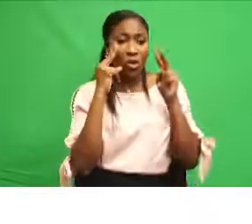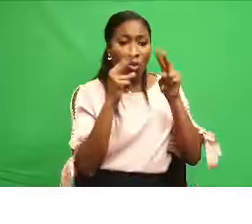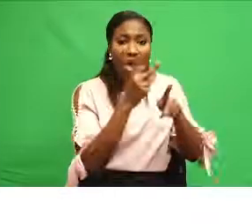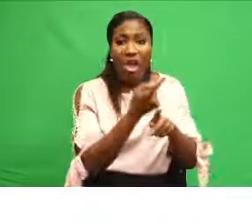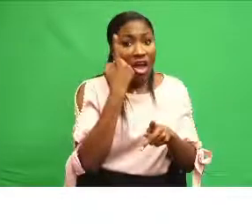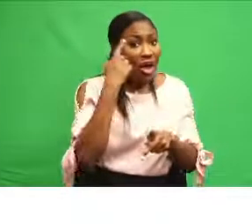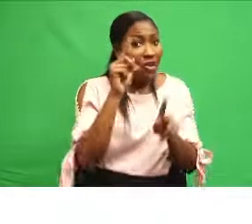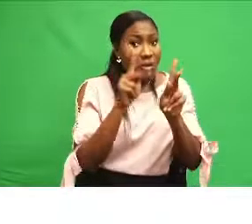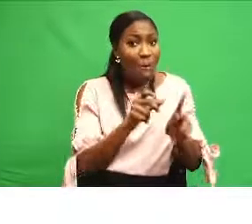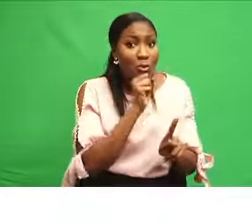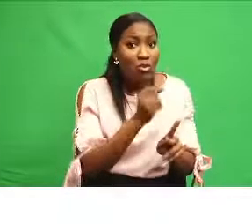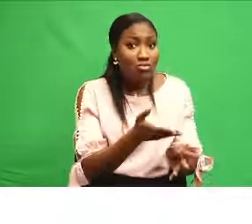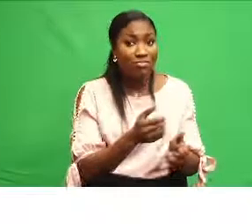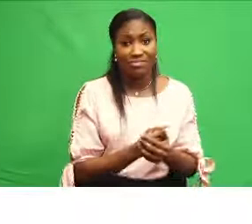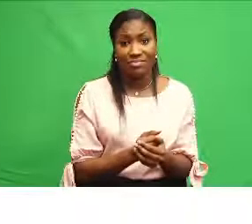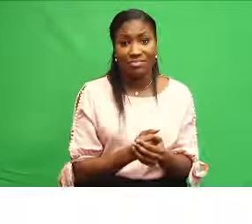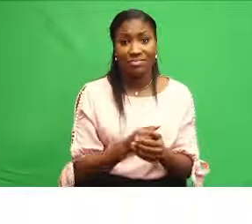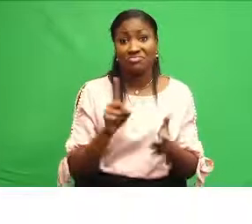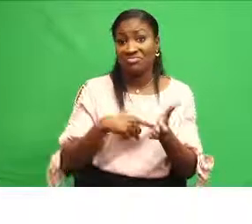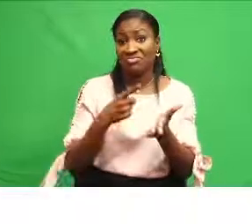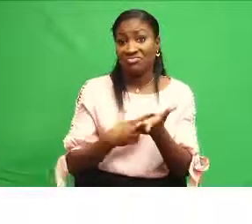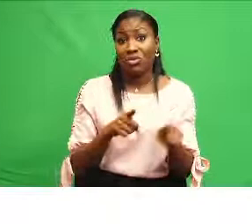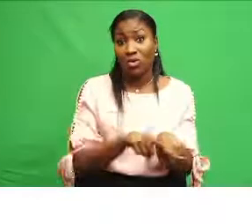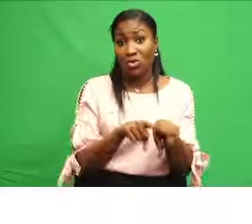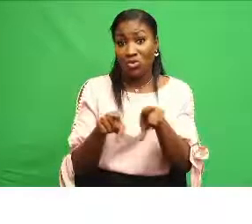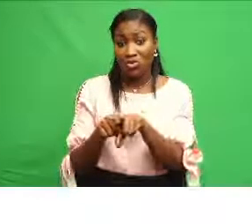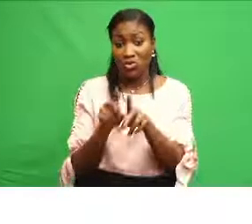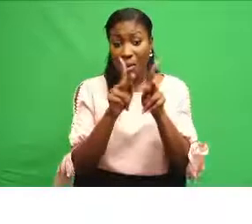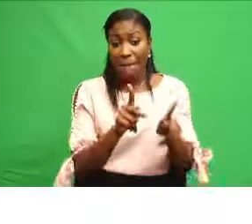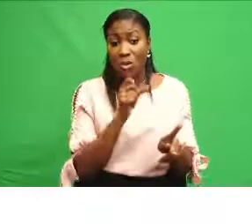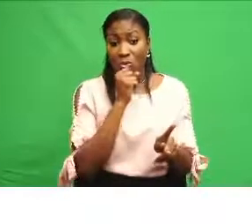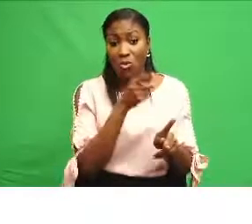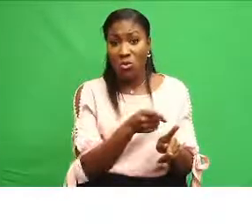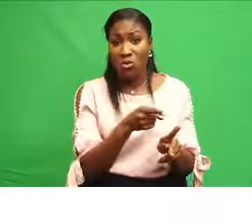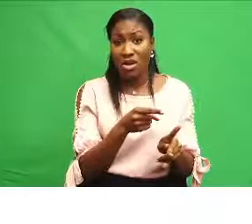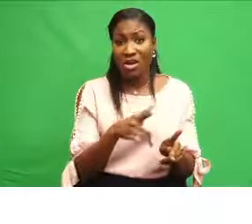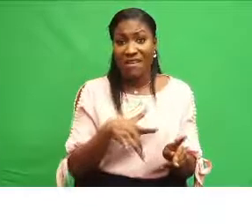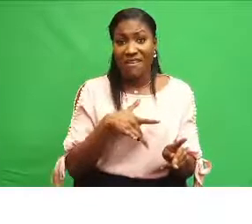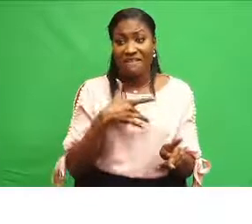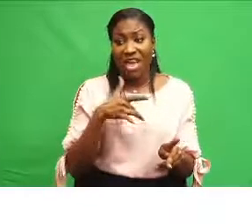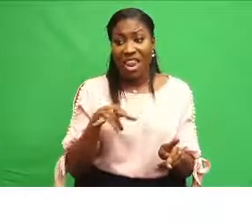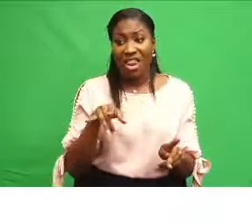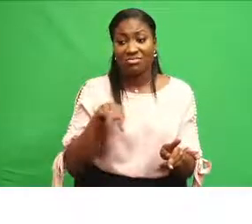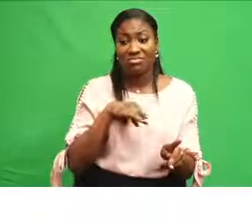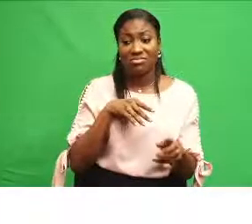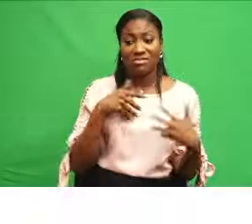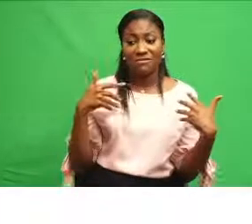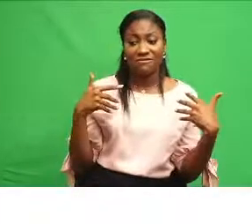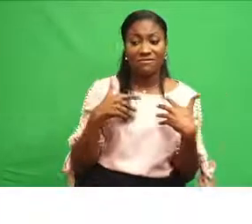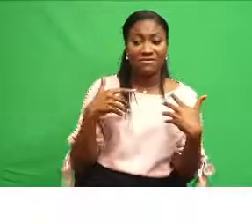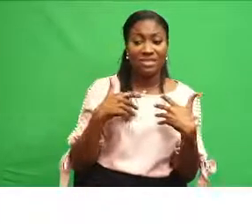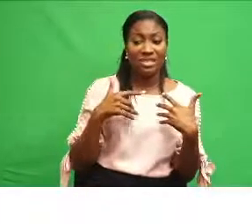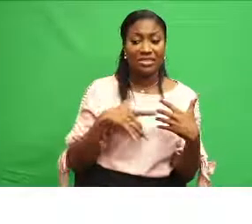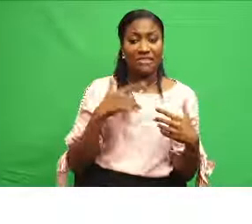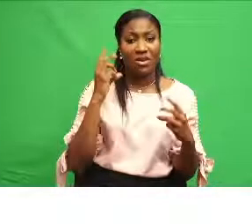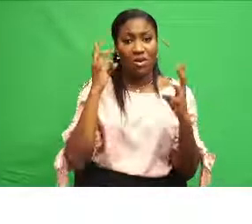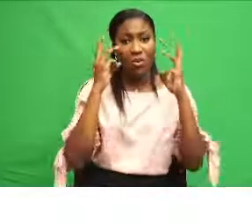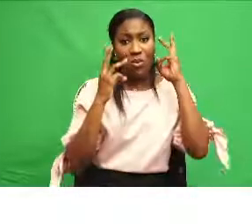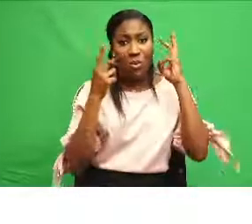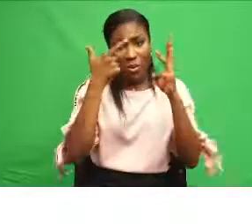acquaintances or best friends, as I mentioned before. The elder is afraid or worried when talking about money because they're being threatened in the background